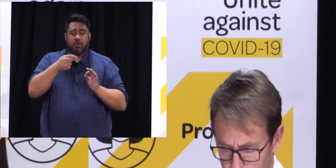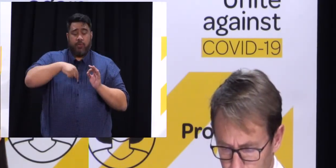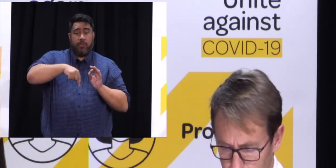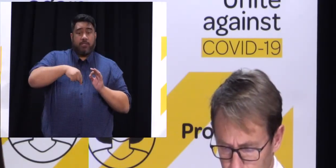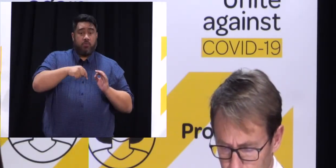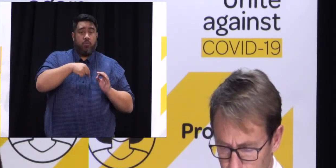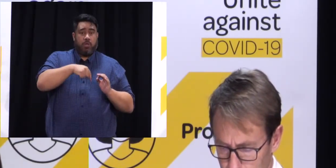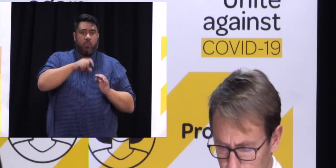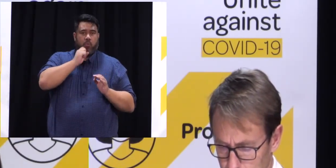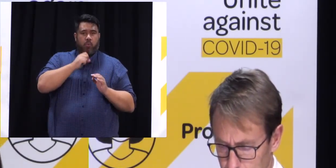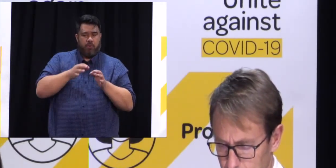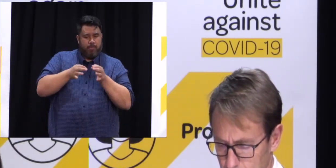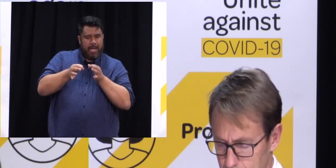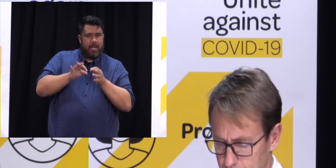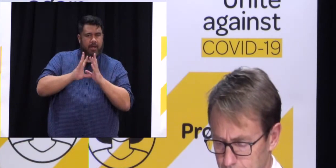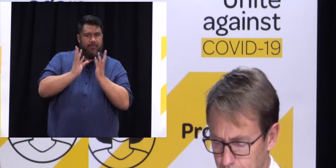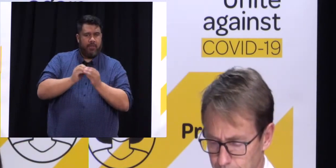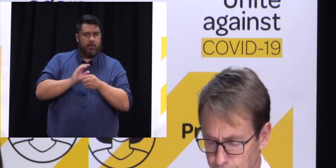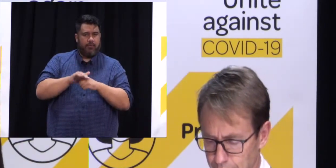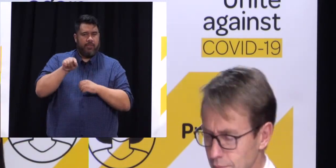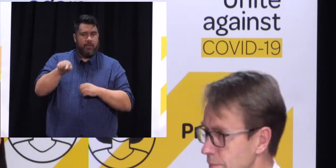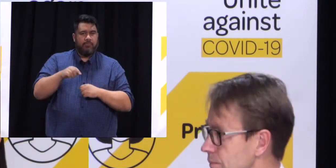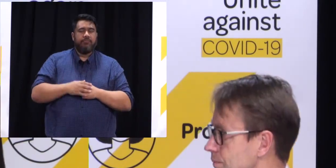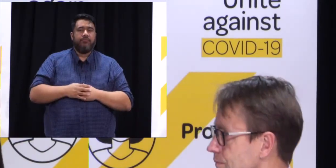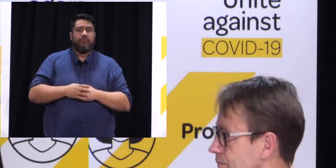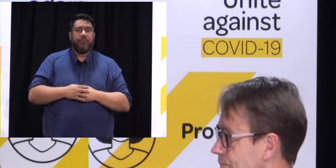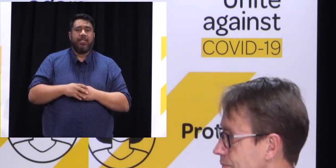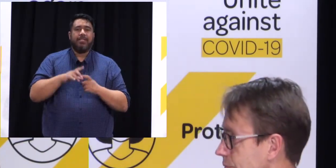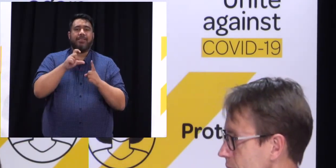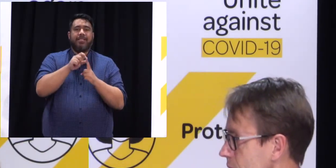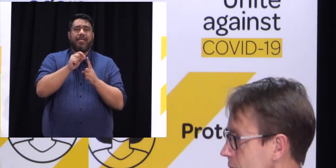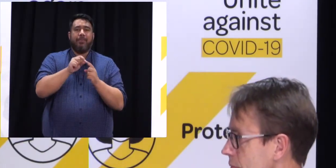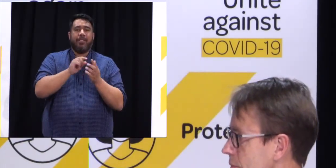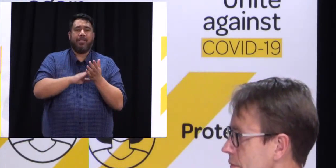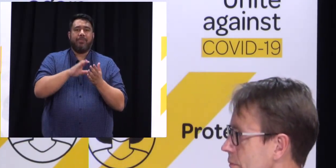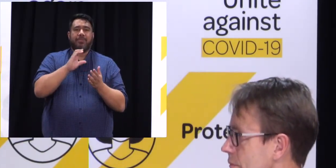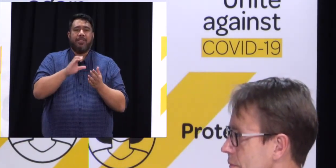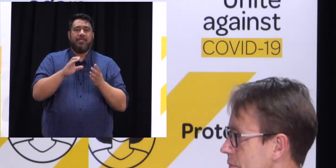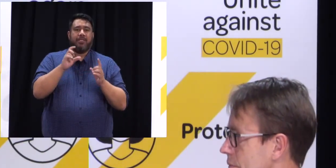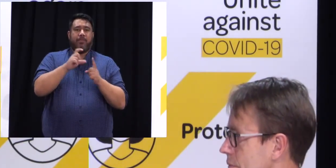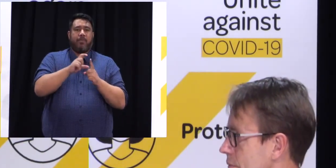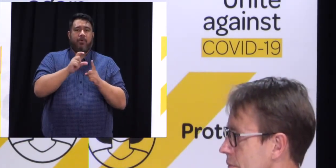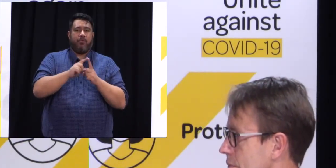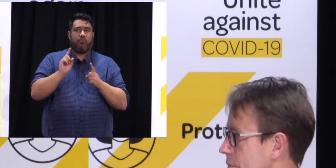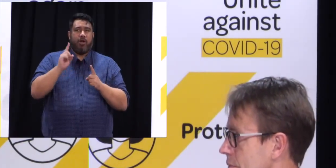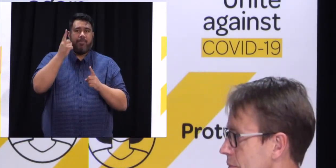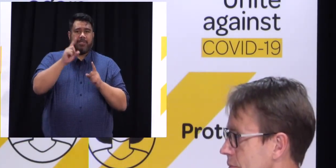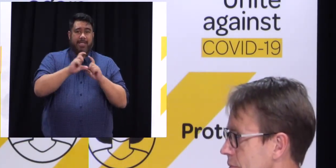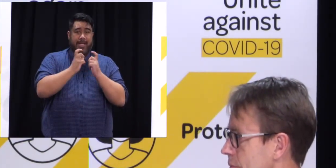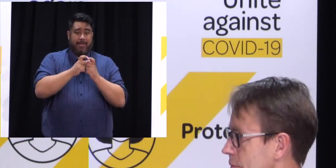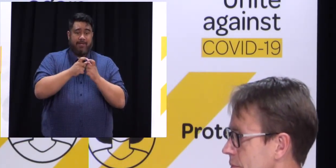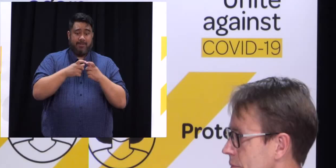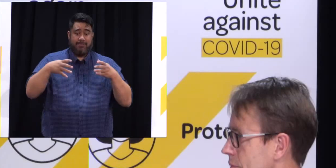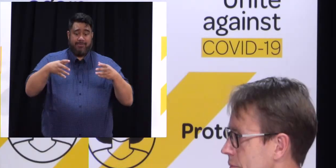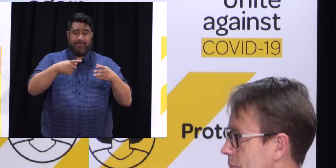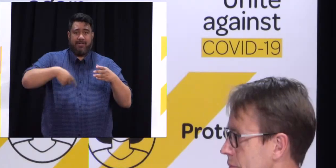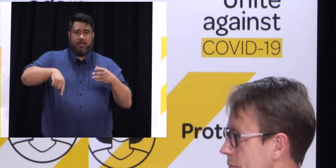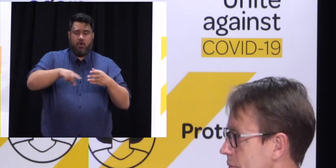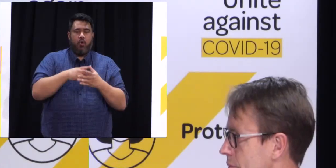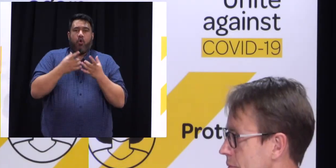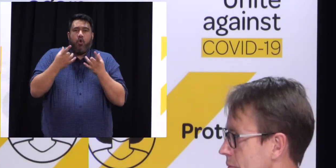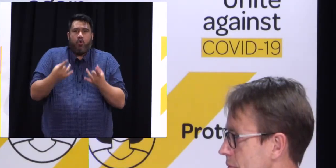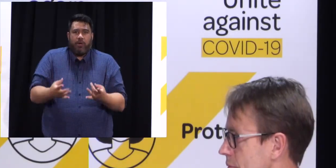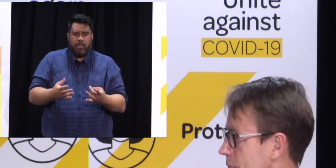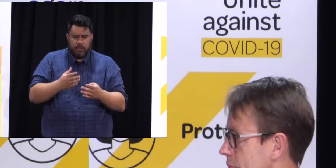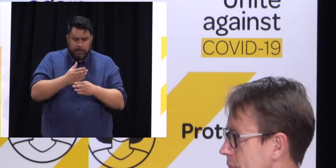for. Our Department of Prime Minister and Cabinet, our team there have been working on this already. So already we've got a range of boundary